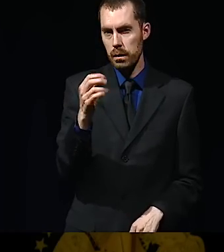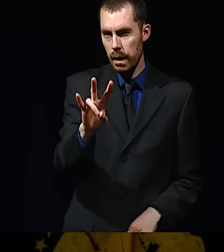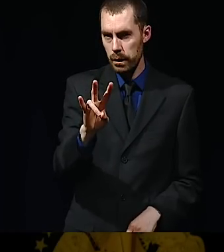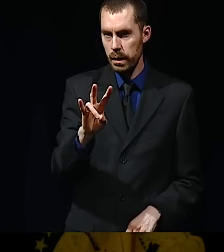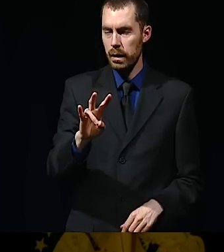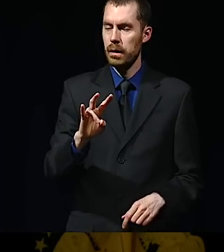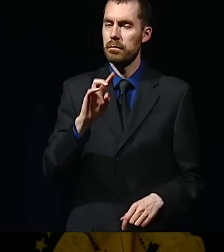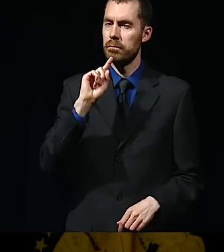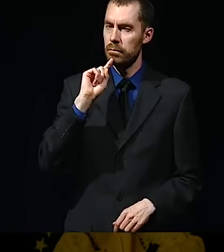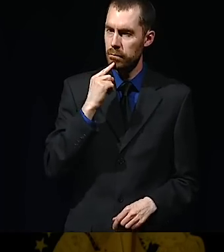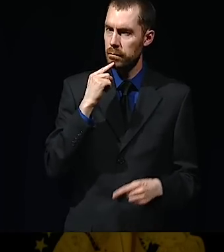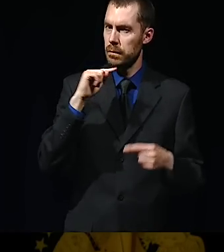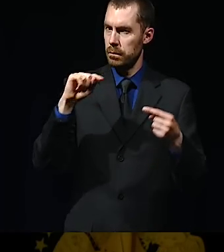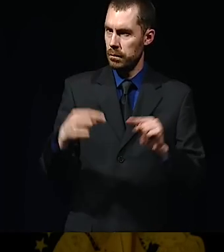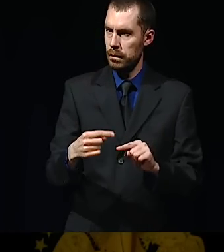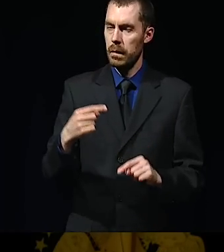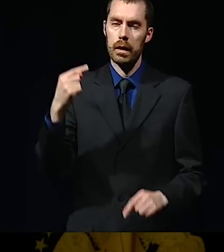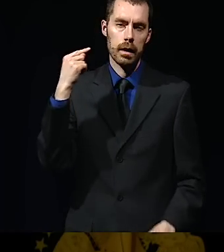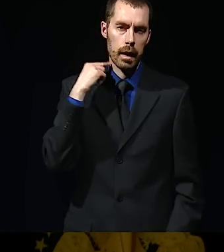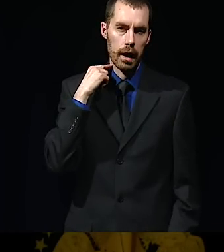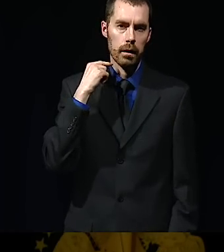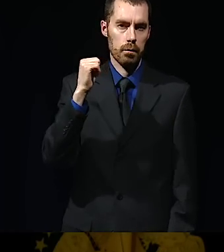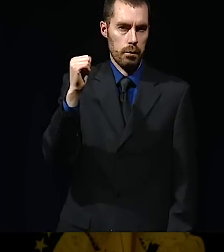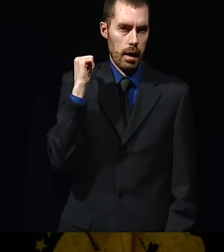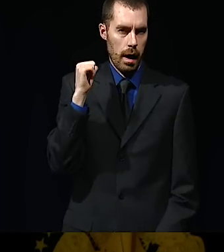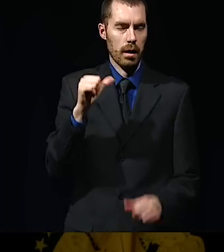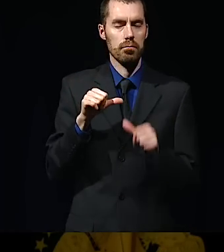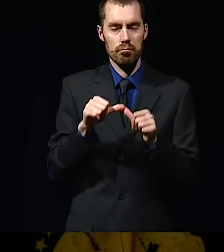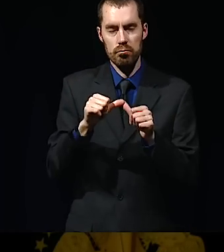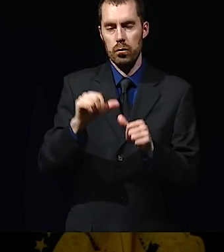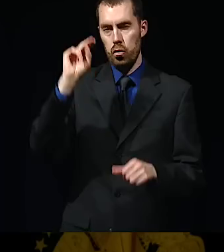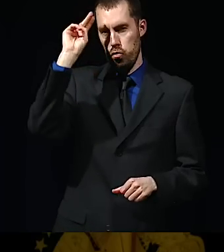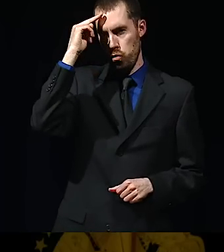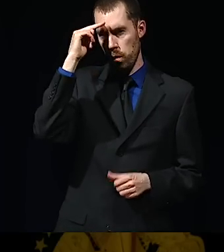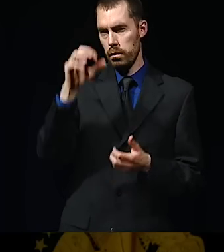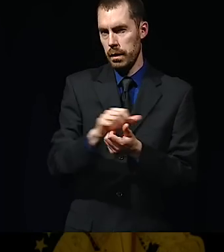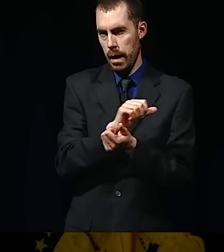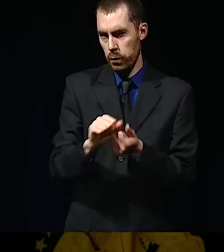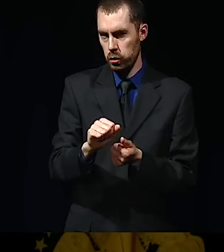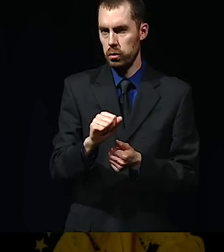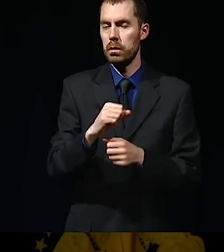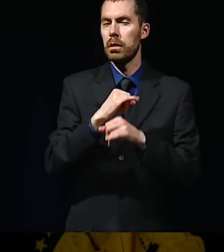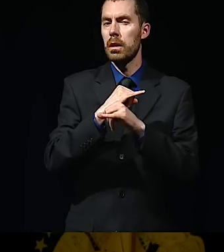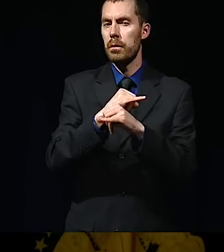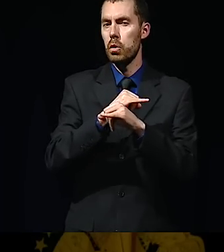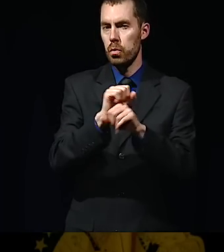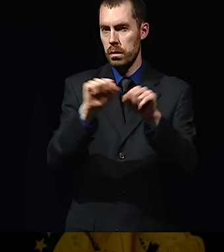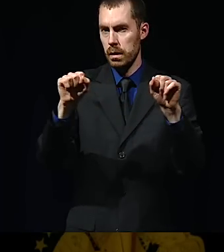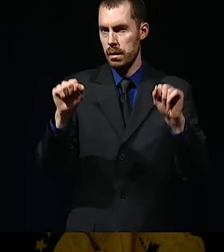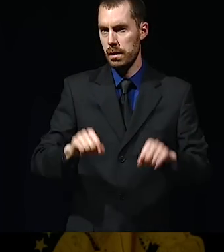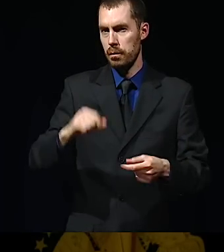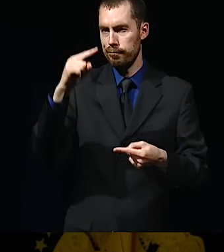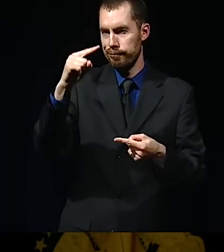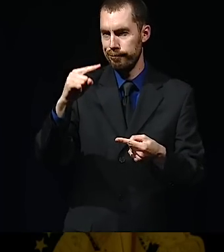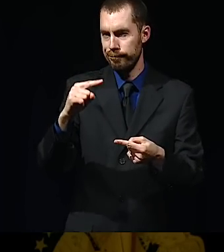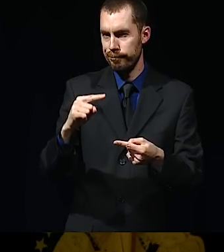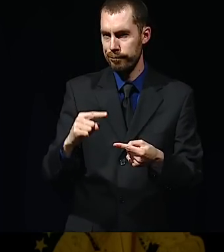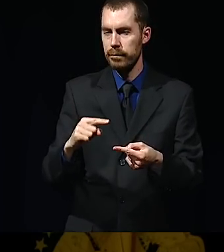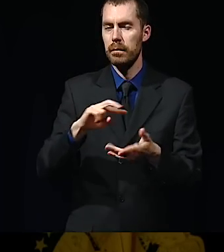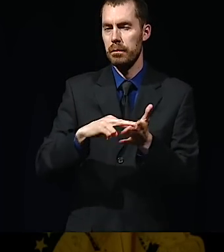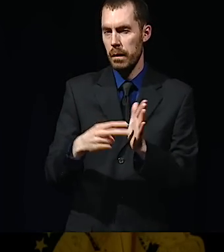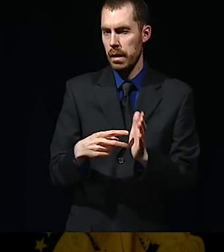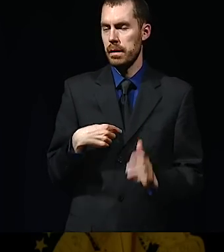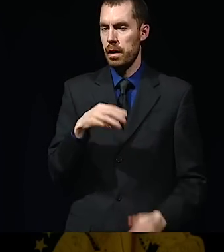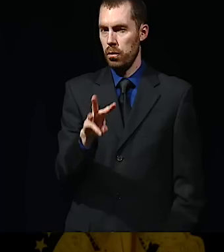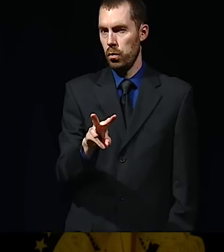injury to my neck and back, which caused continued neurological damage and a depleted immune system that led me to slowly withdraw from